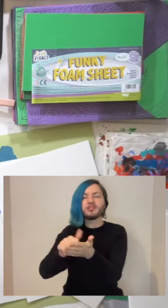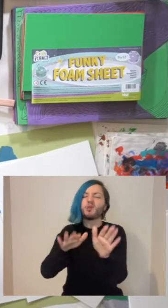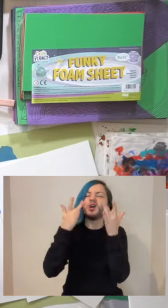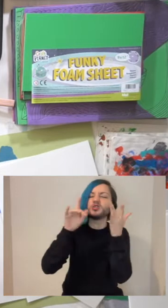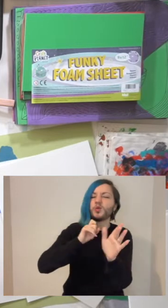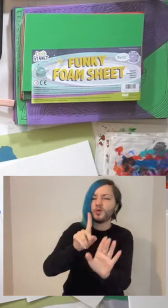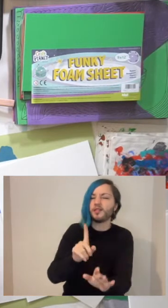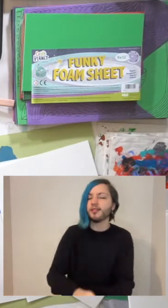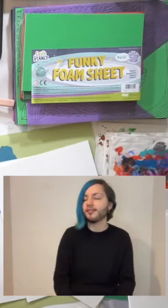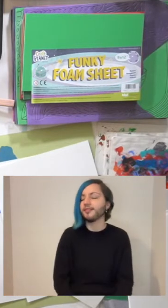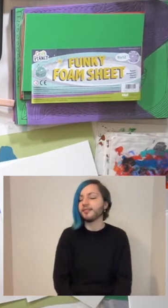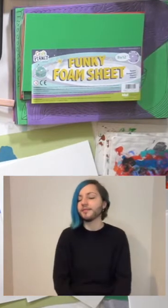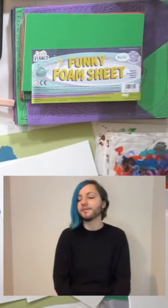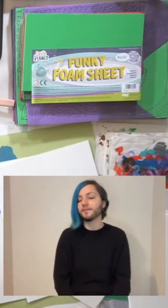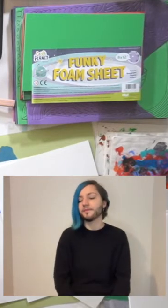anyway, I will show you.